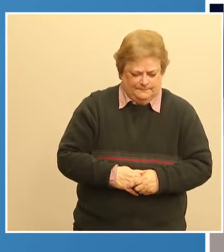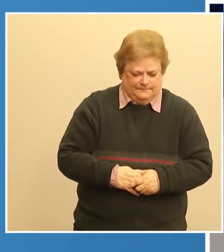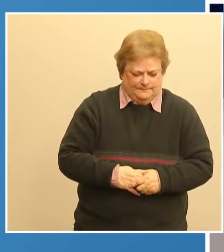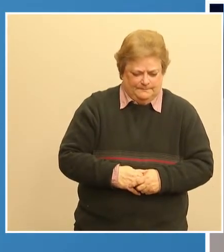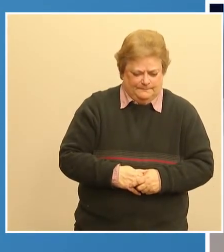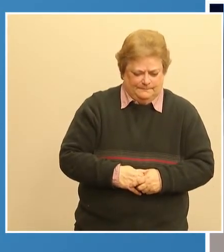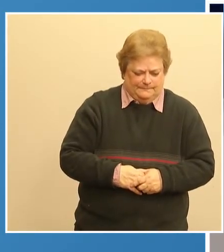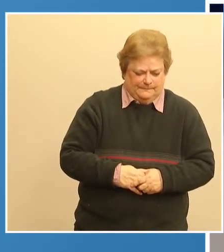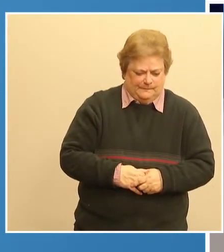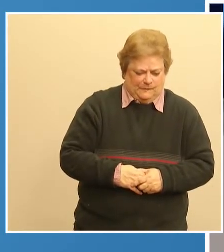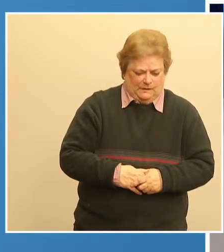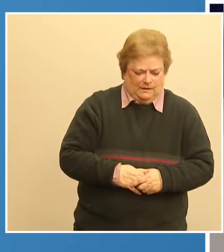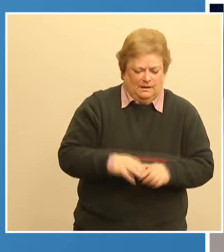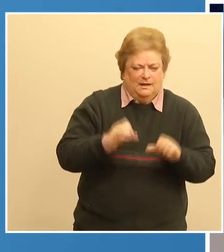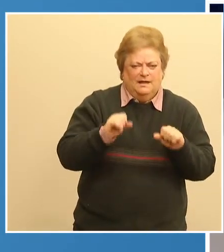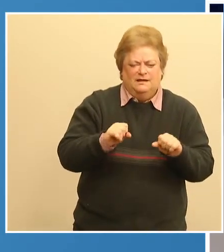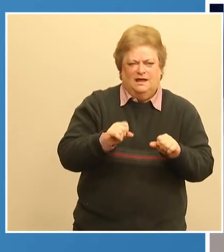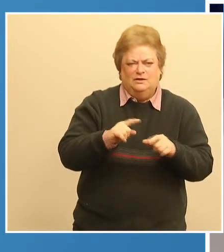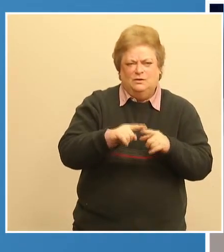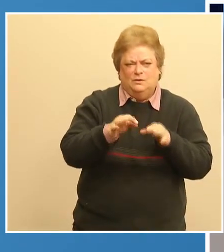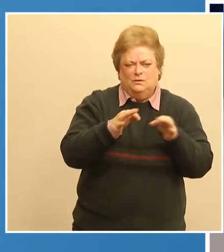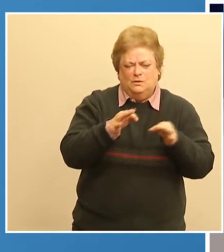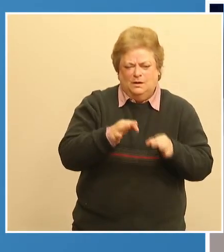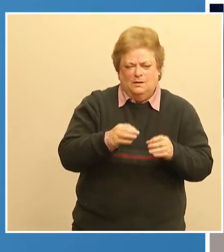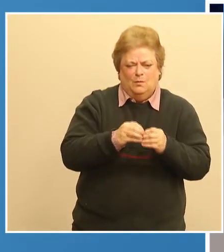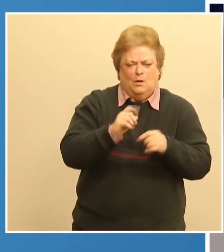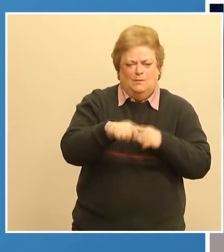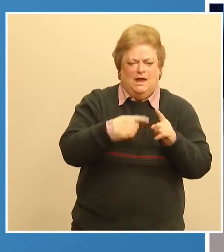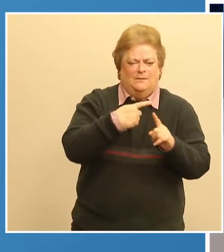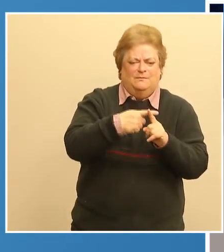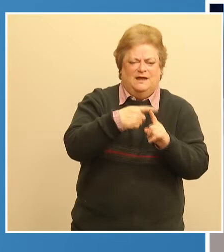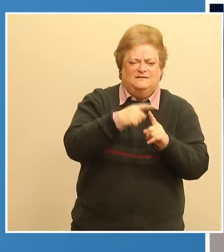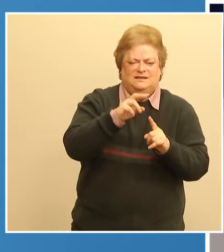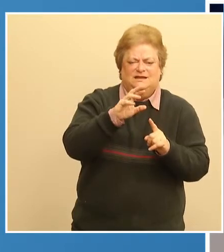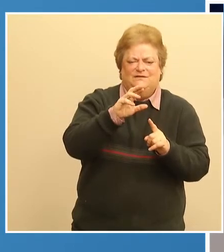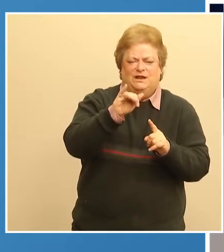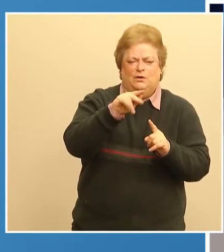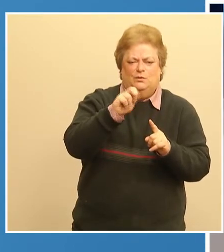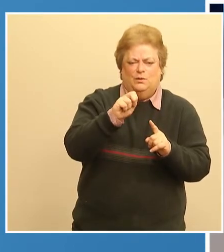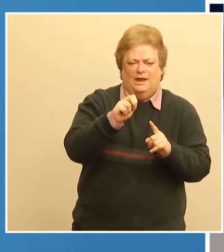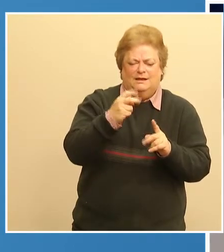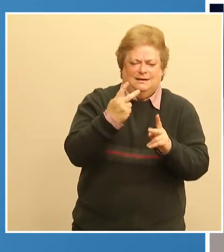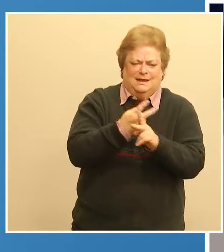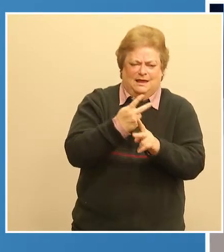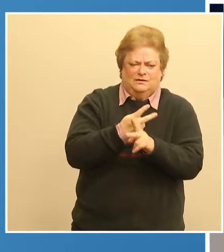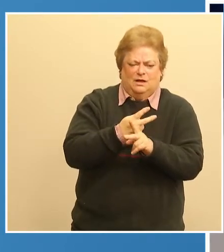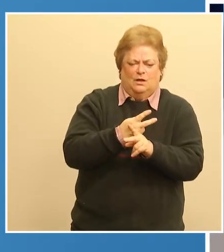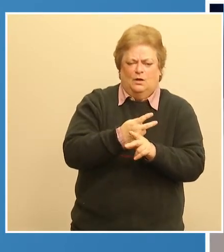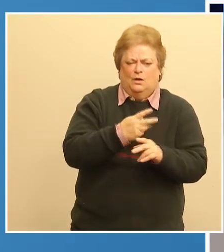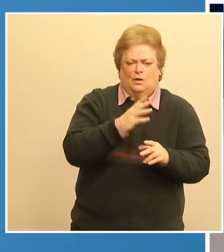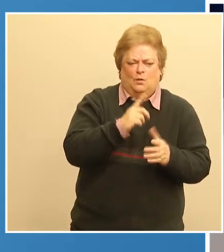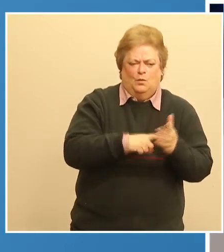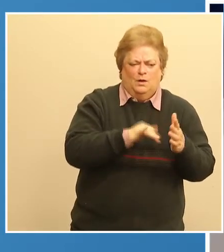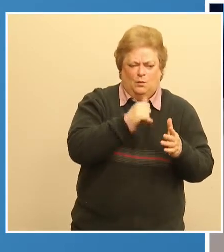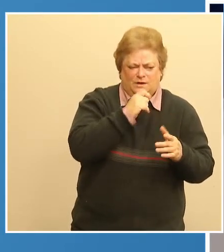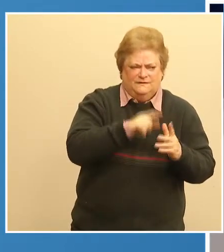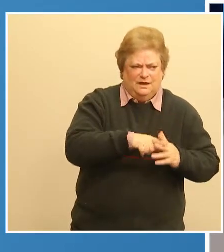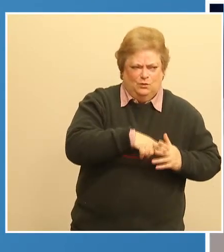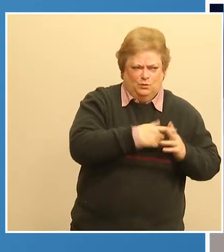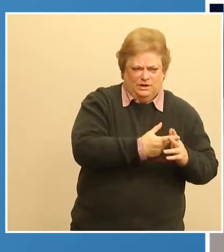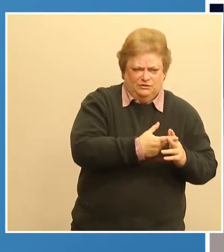the positivity rate calculation change? What was the initial formula designed to measure,